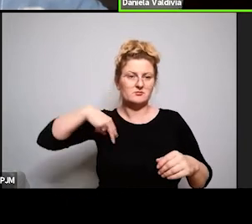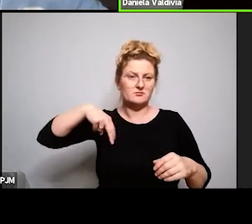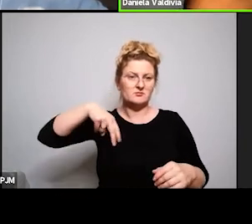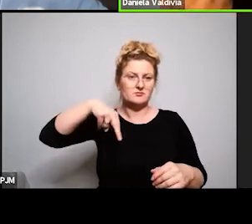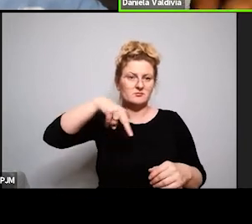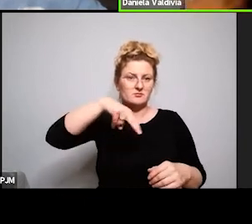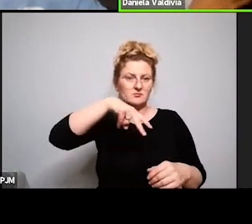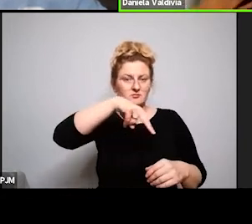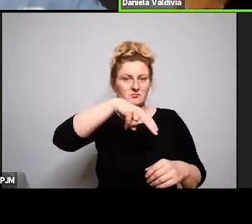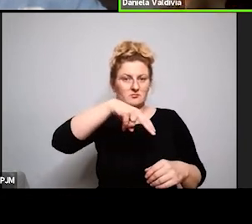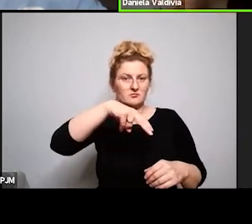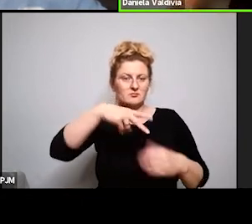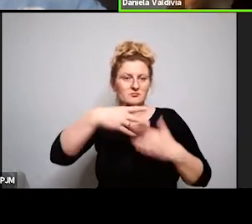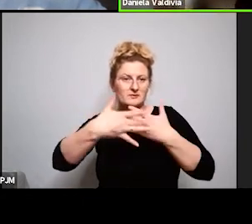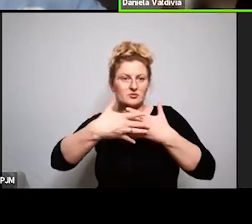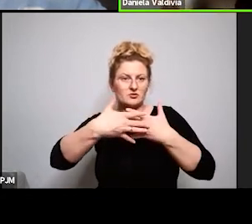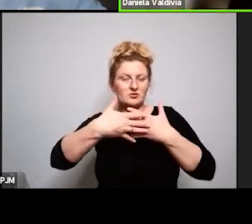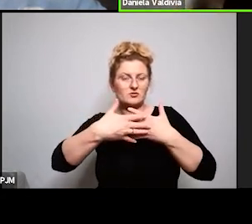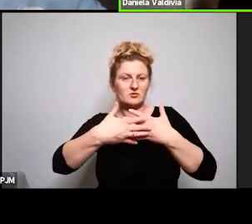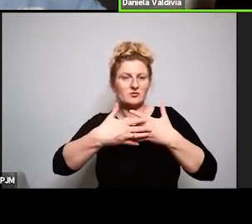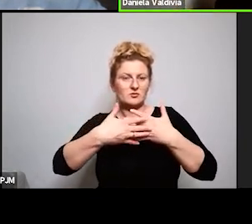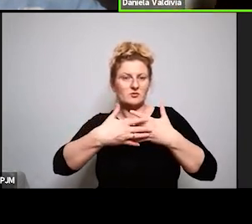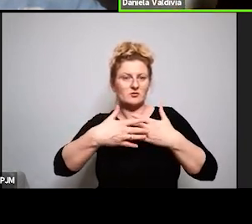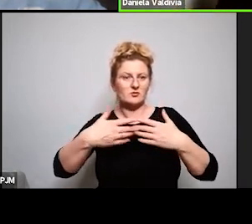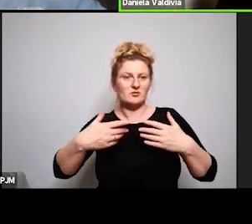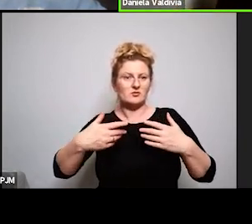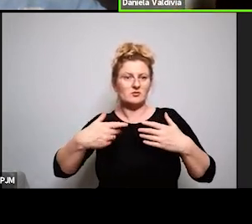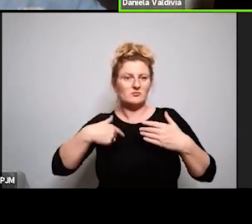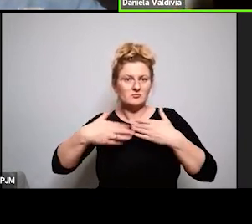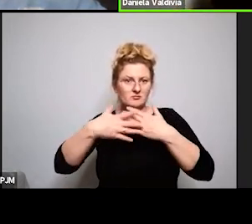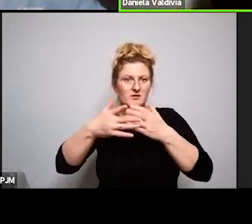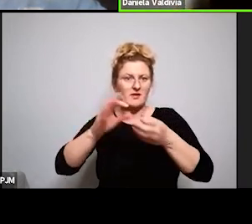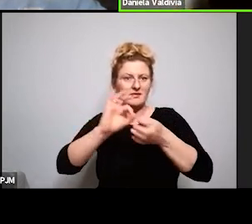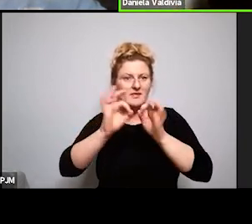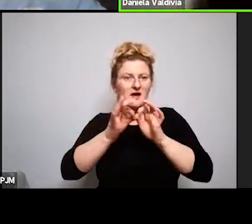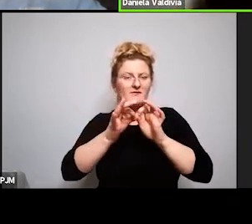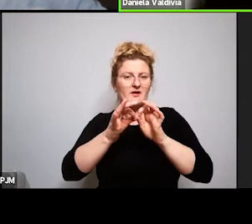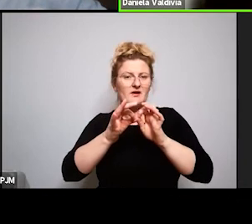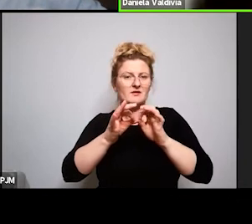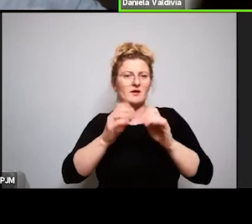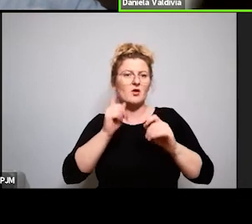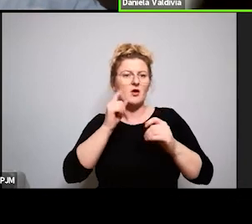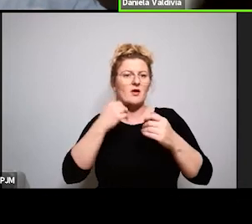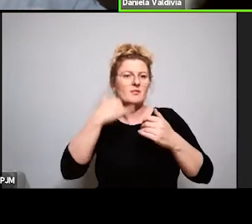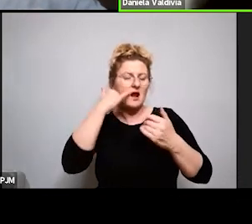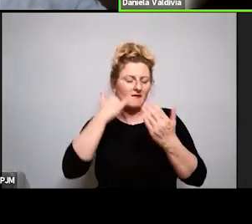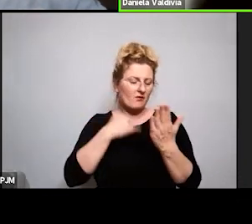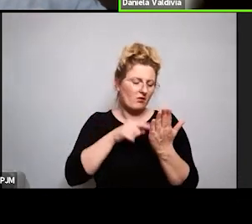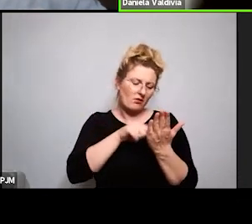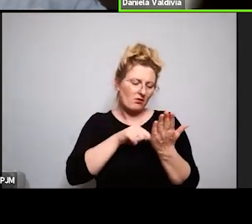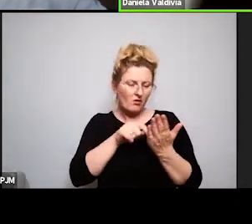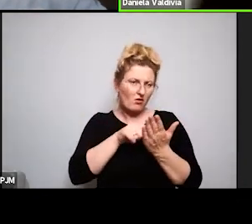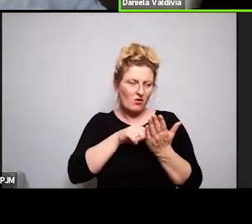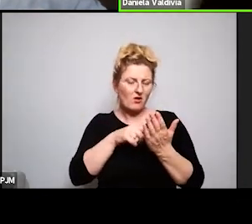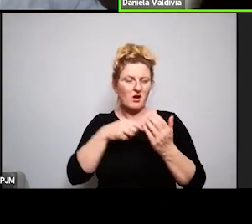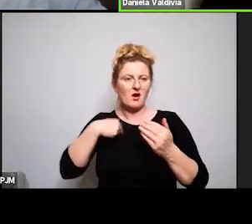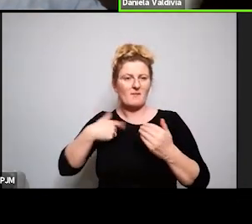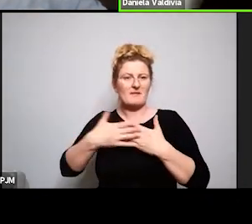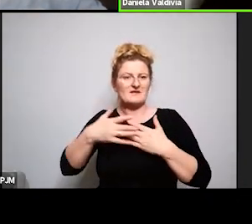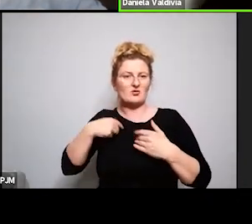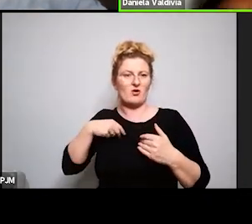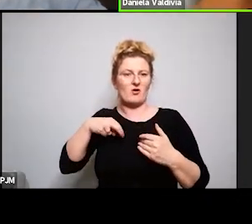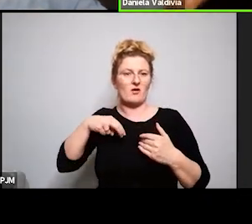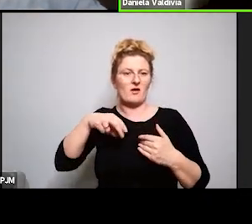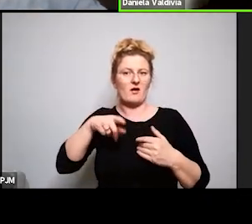know, and they will just feel intimidated and they will get interrupted. It's exactly the same when you see